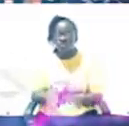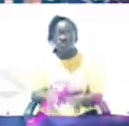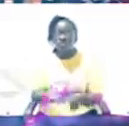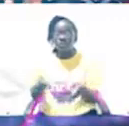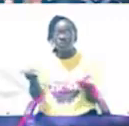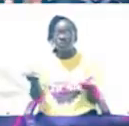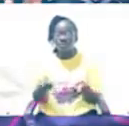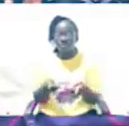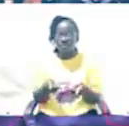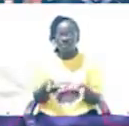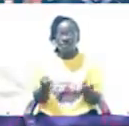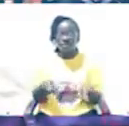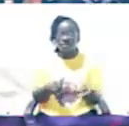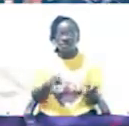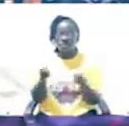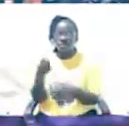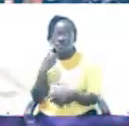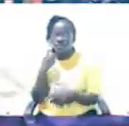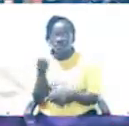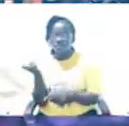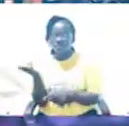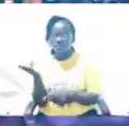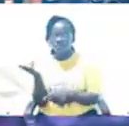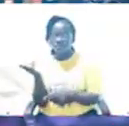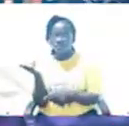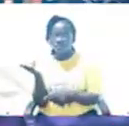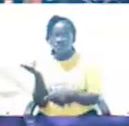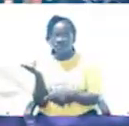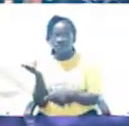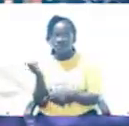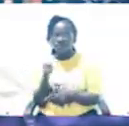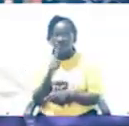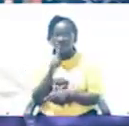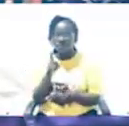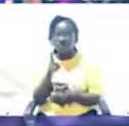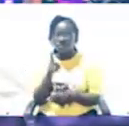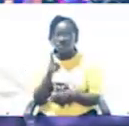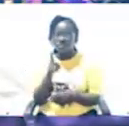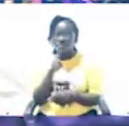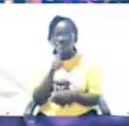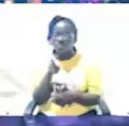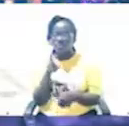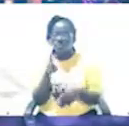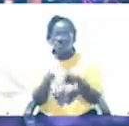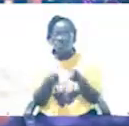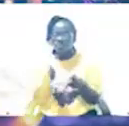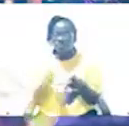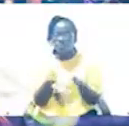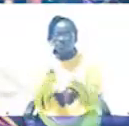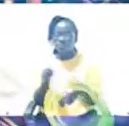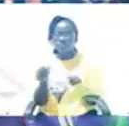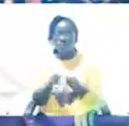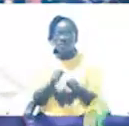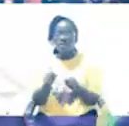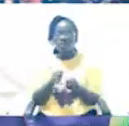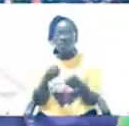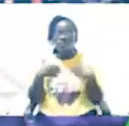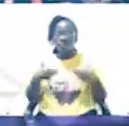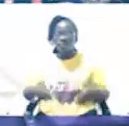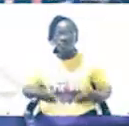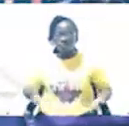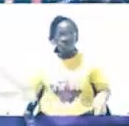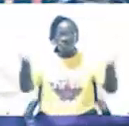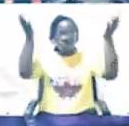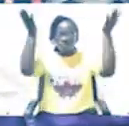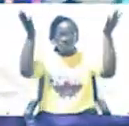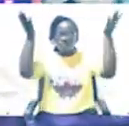And when he got there, he said to the people, everybody lift up your two hands. I want to say it to you.